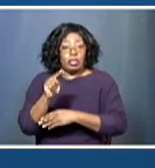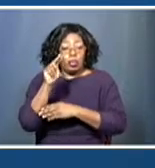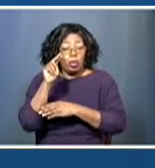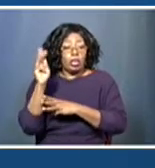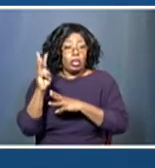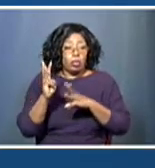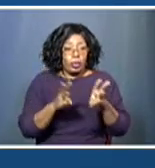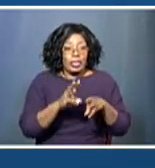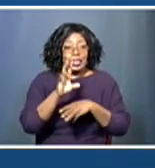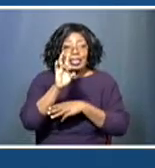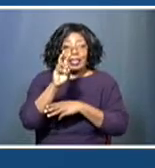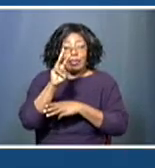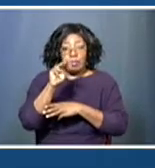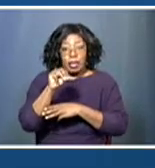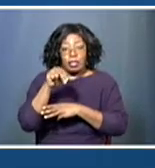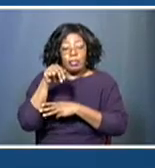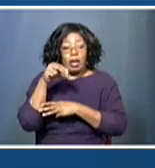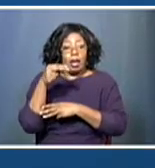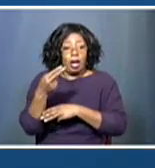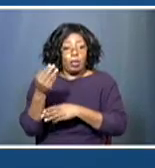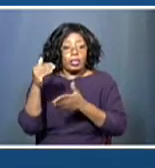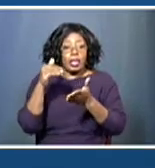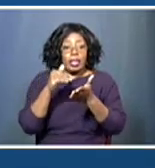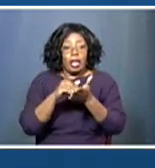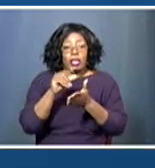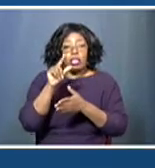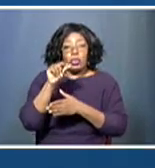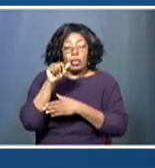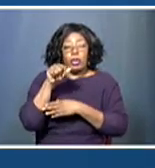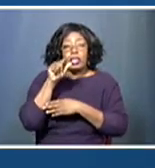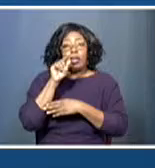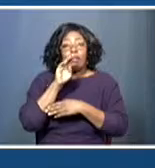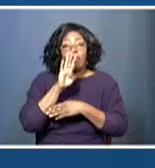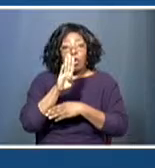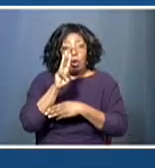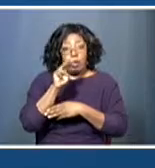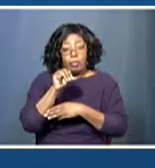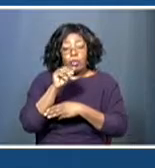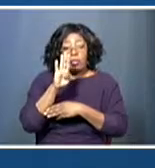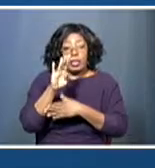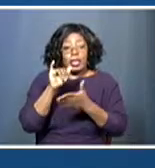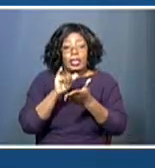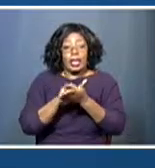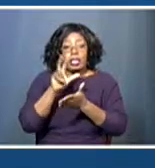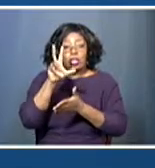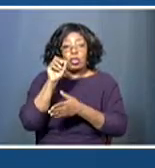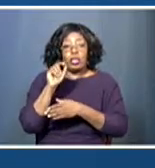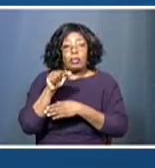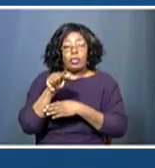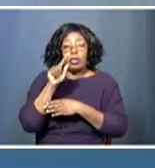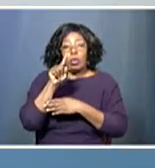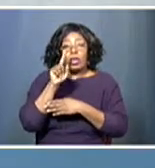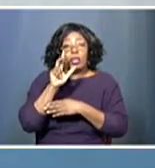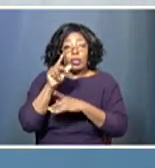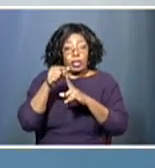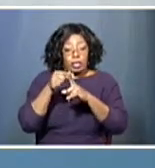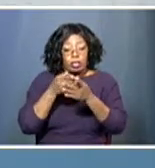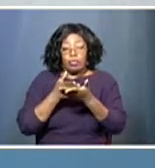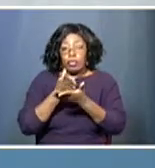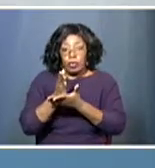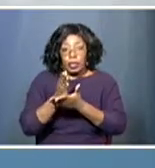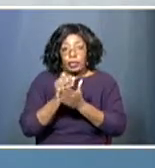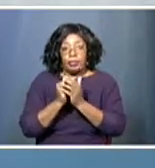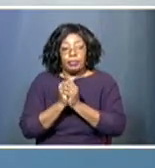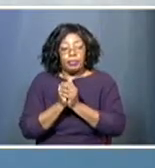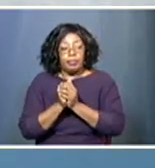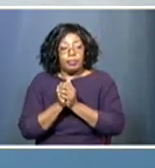winds at 7 miles per hour, the barometric pressure at 1,020.4 millibars, that's 30.13 inches, and the pressure is steady. Temperatures around the